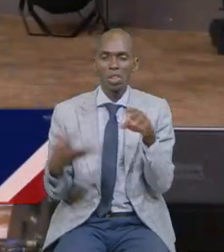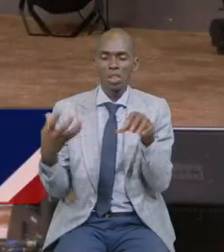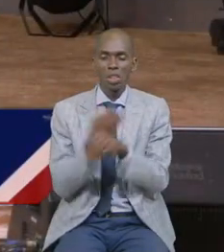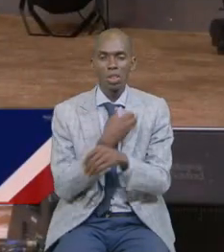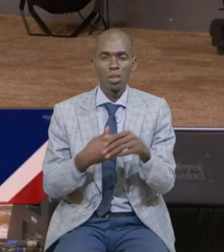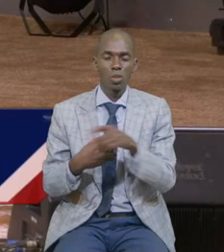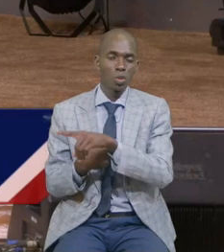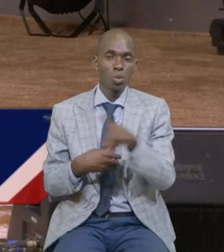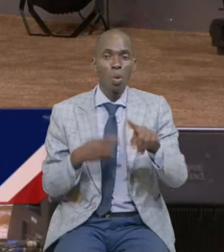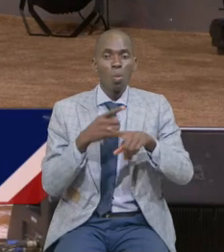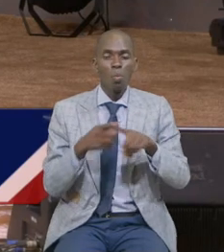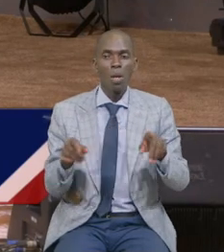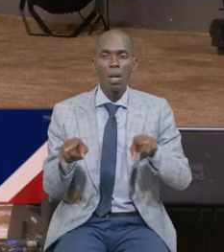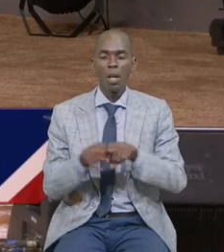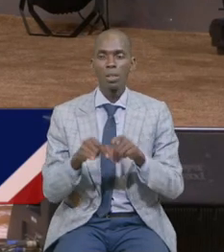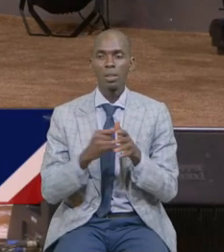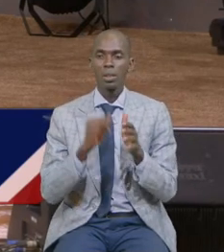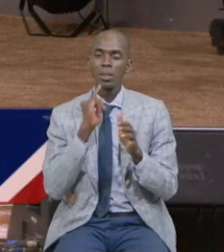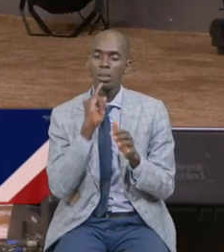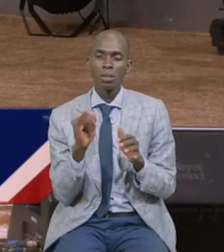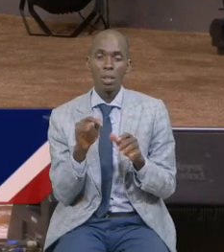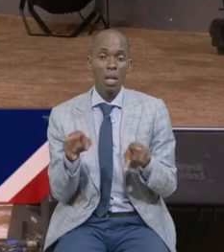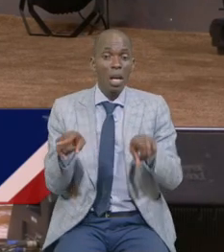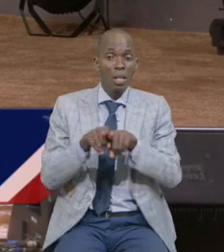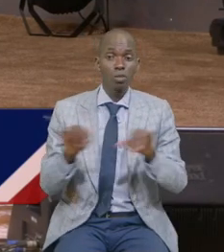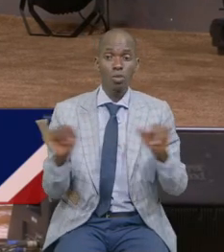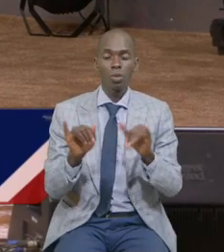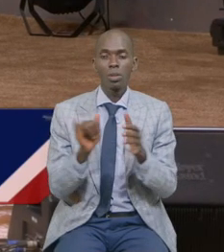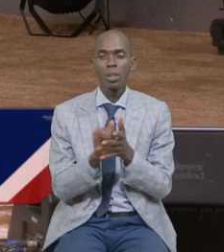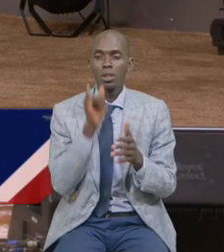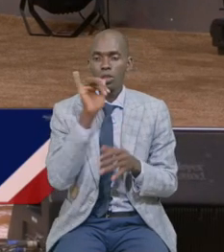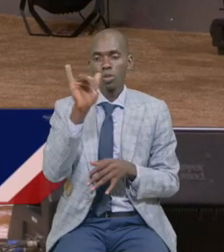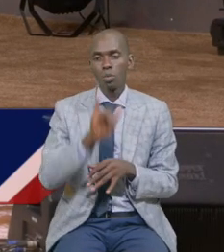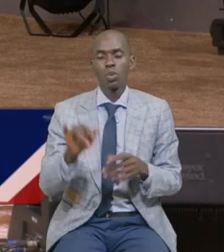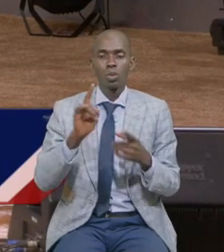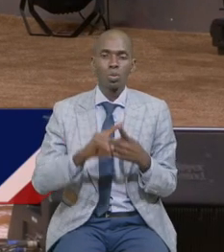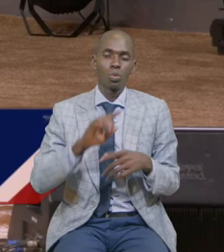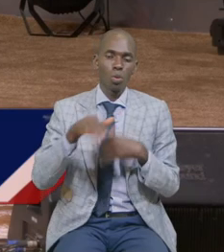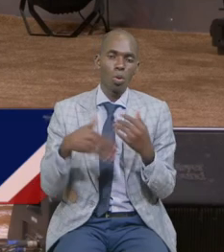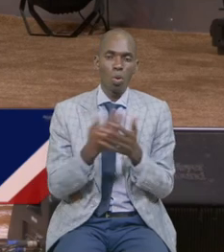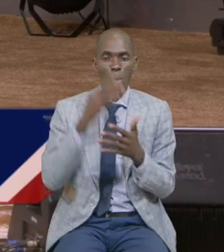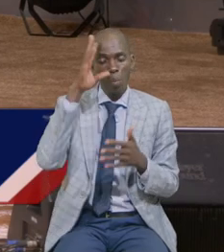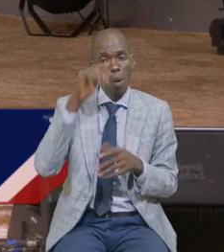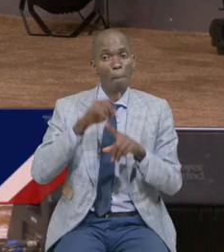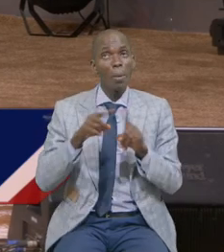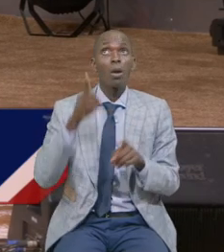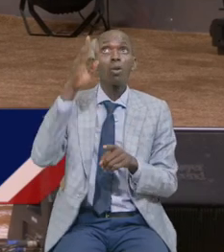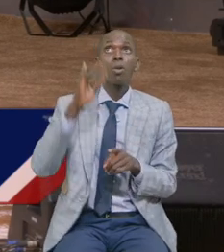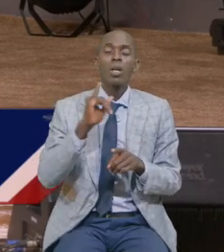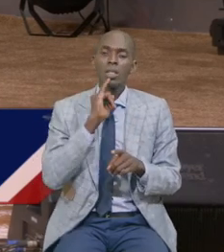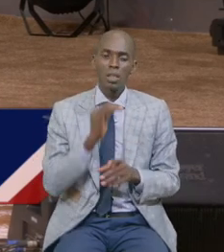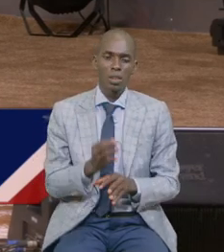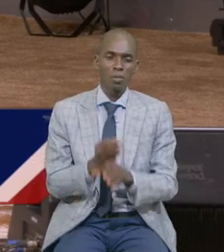is common to all man but God is faithful who will not permit you suffer you